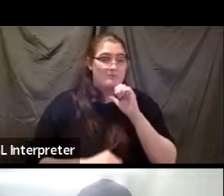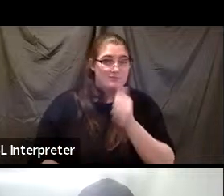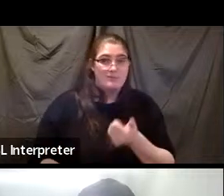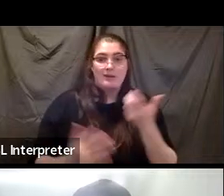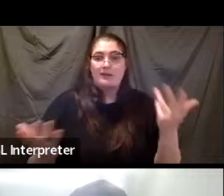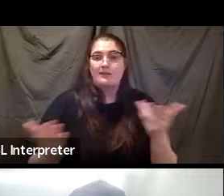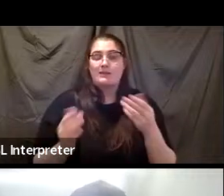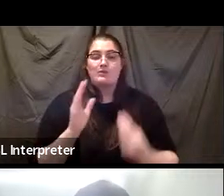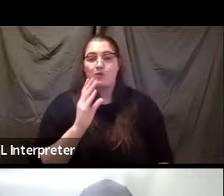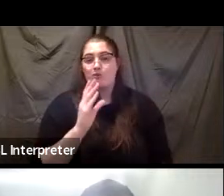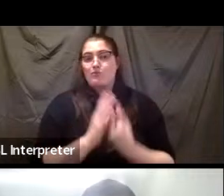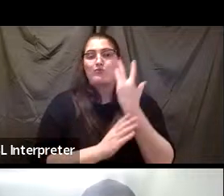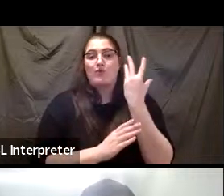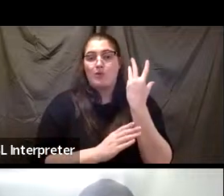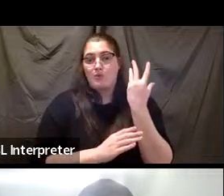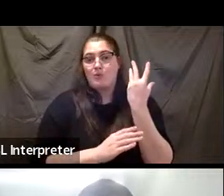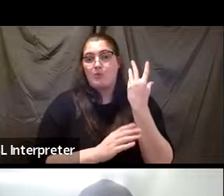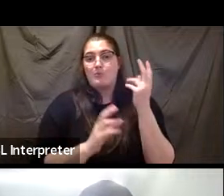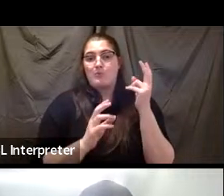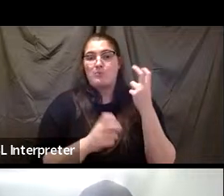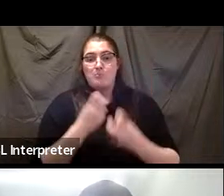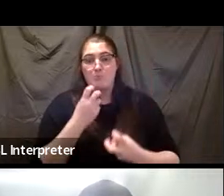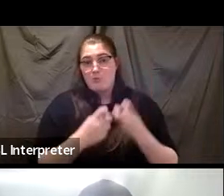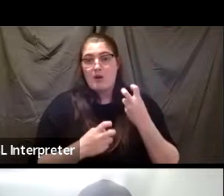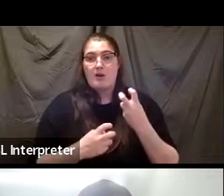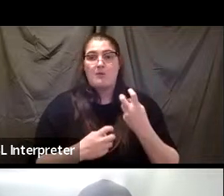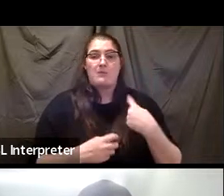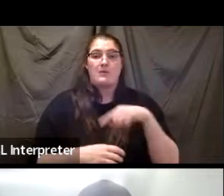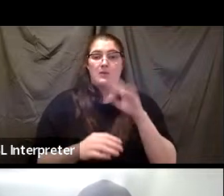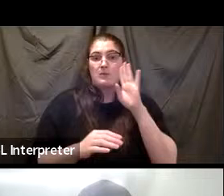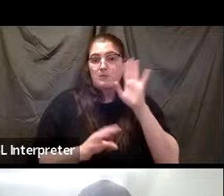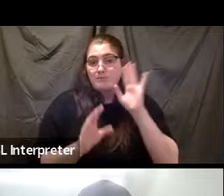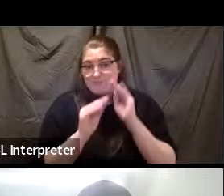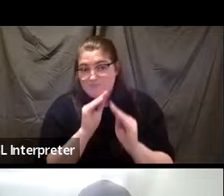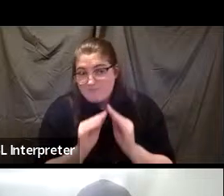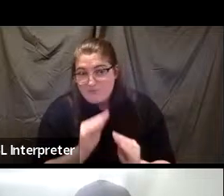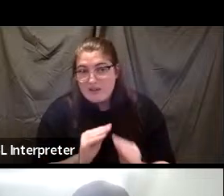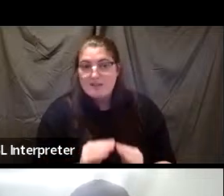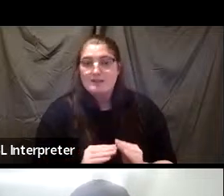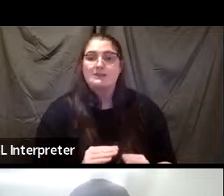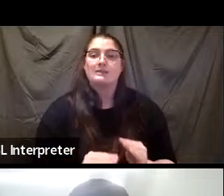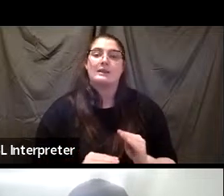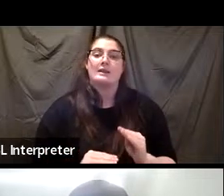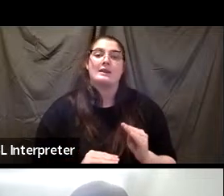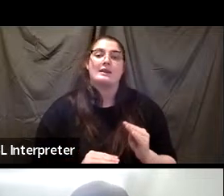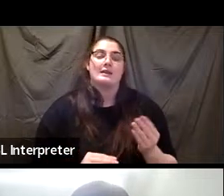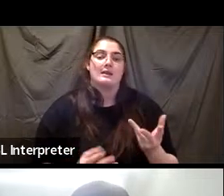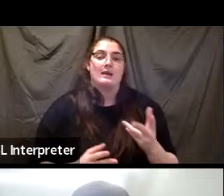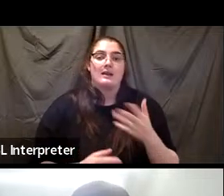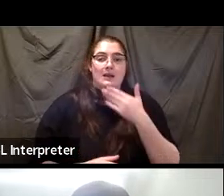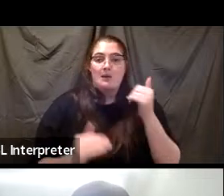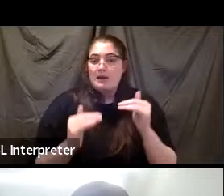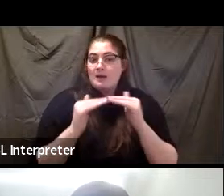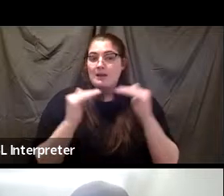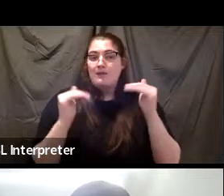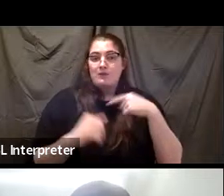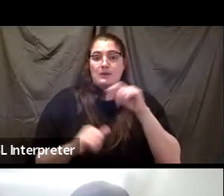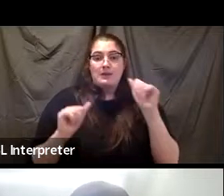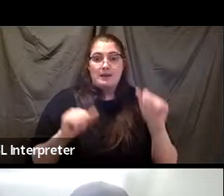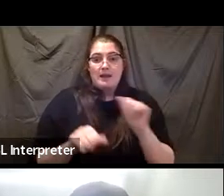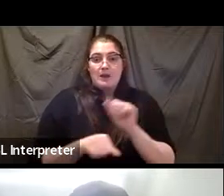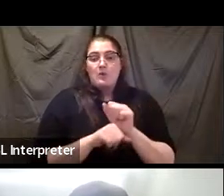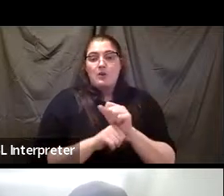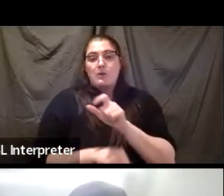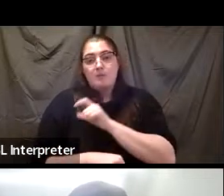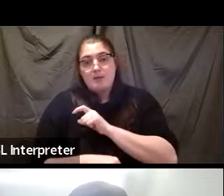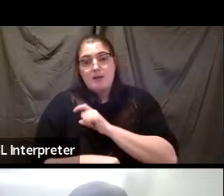is a growing problem that we're fixing at the best levels that we can, working with